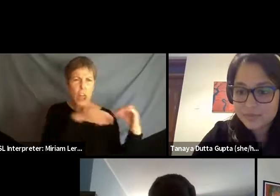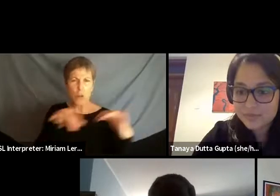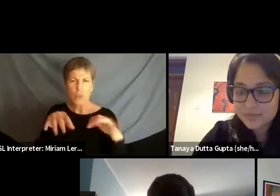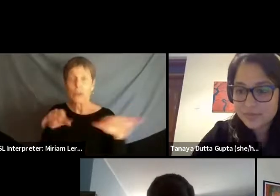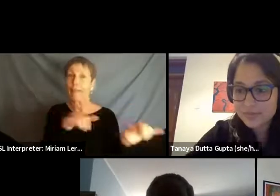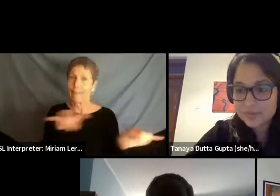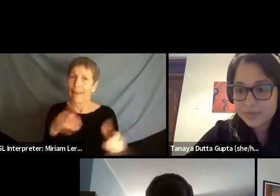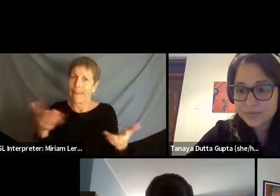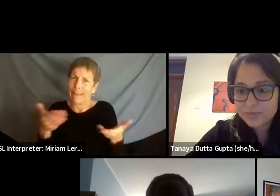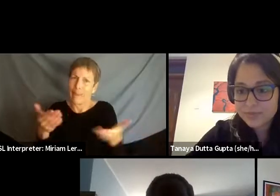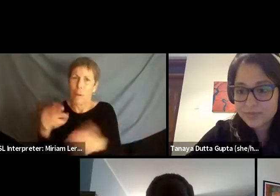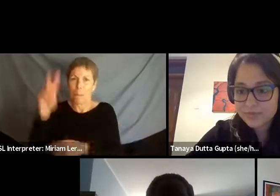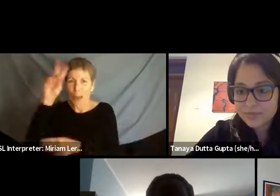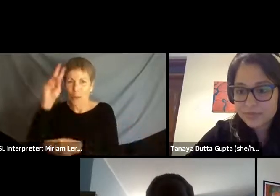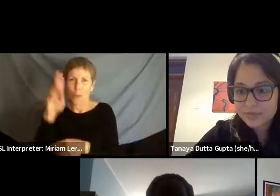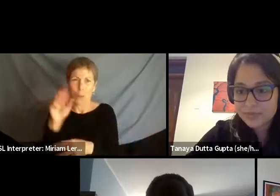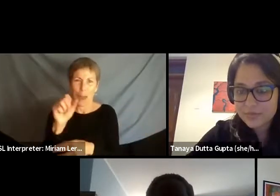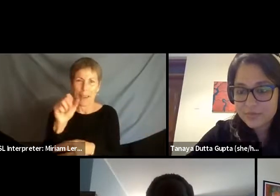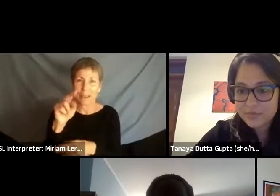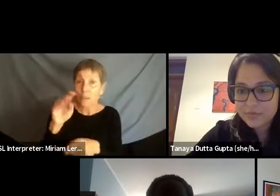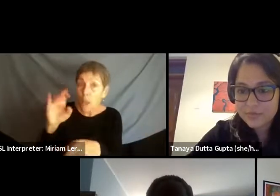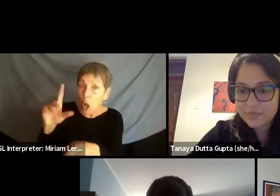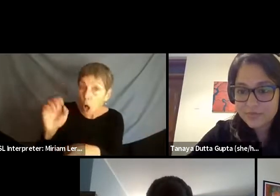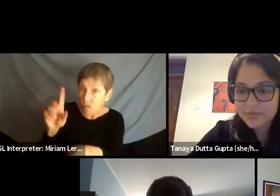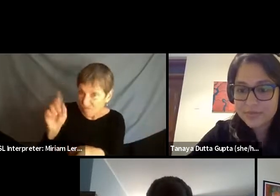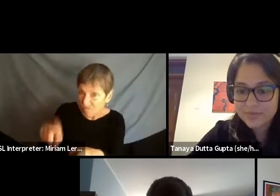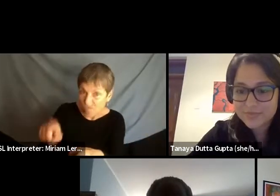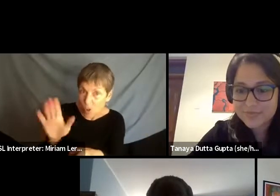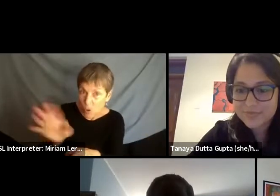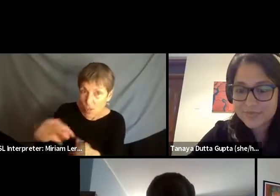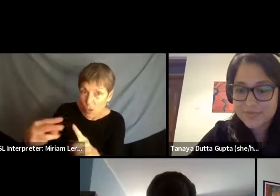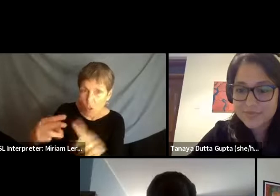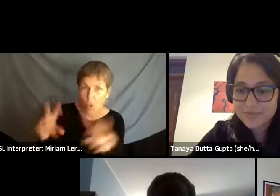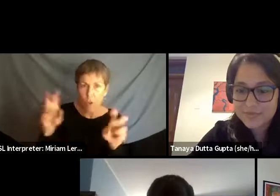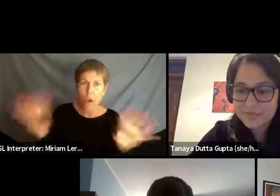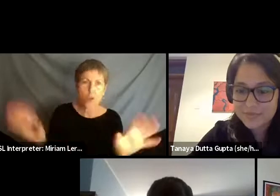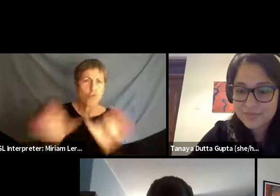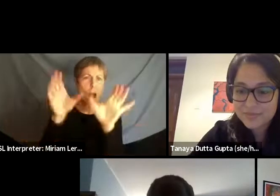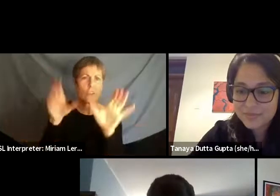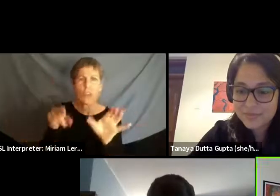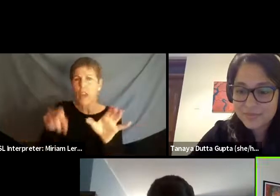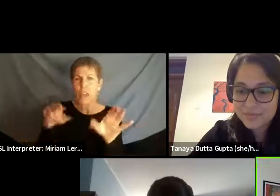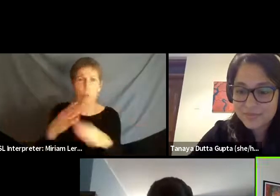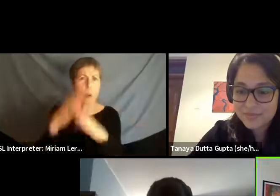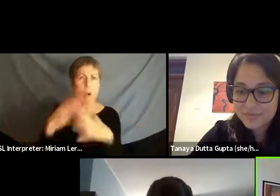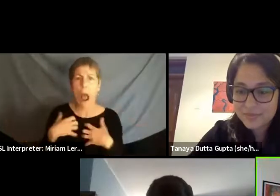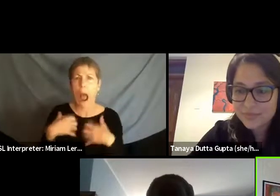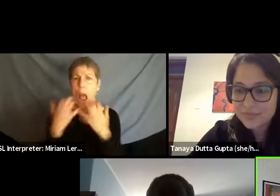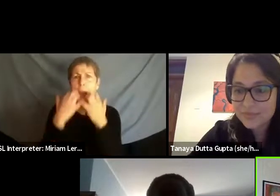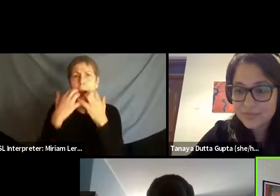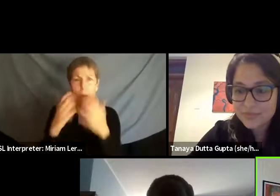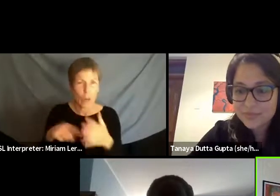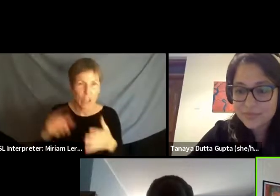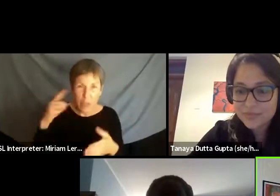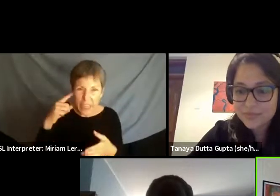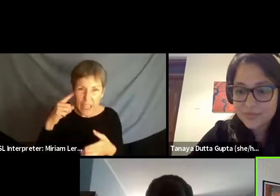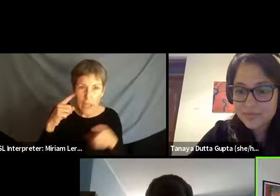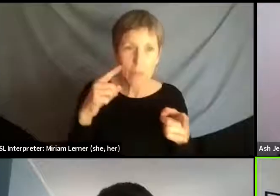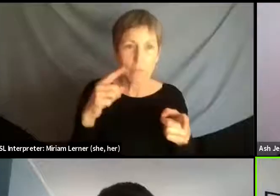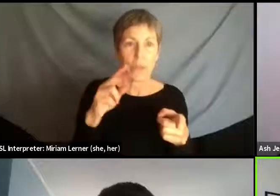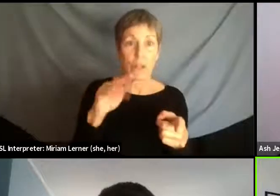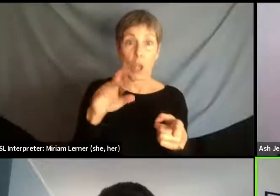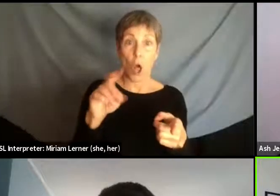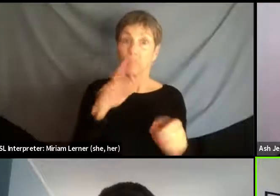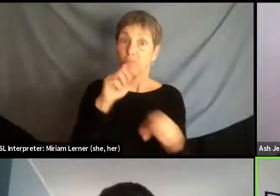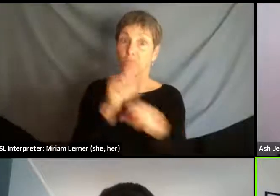and take a swing at that question. The crisis at the border, this phrase, what do you think about that phrase? I mean, I definitely think there's a crisis at the